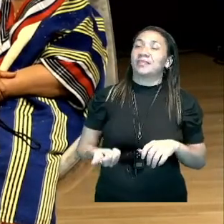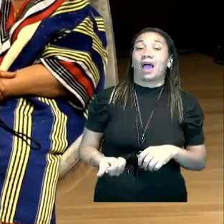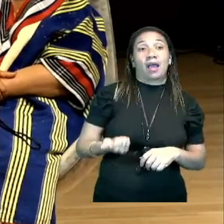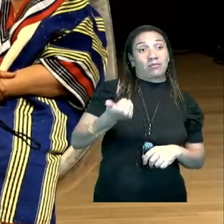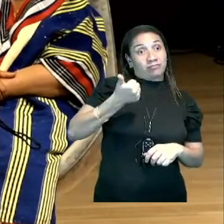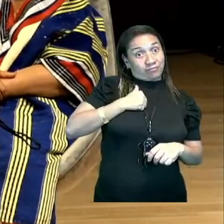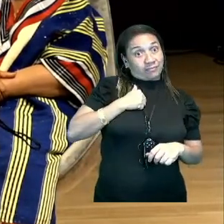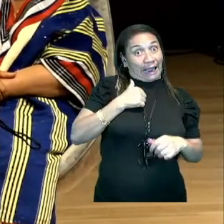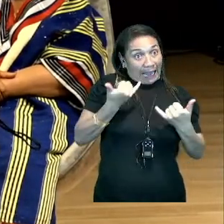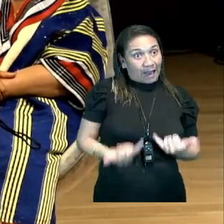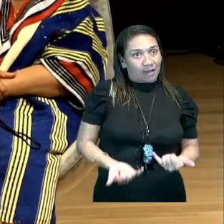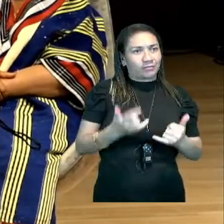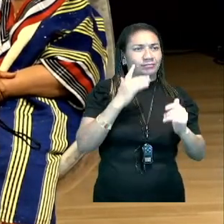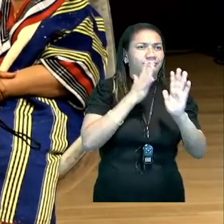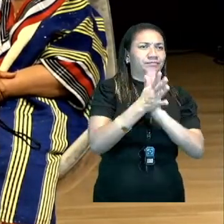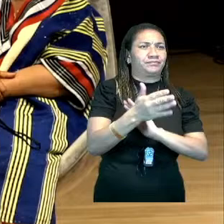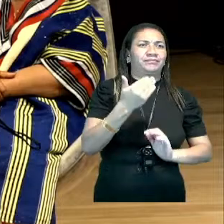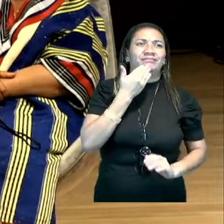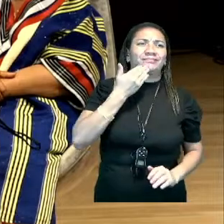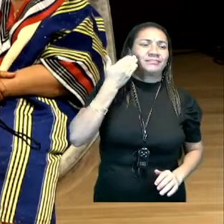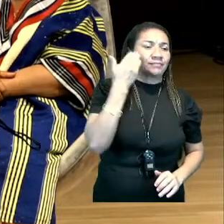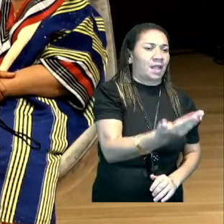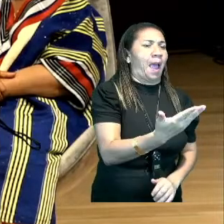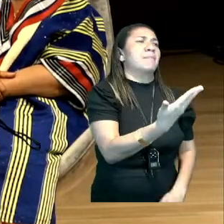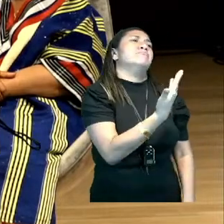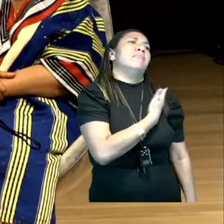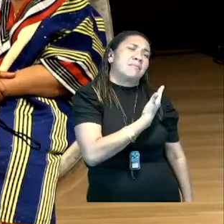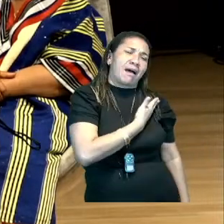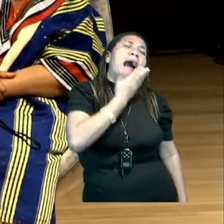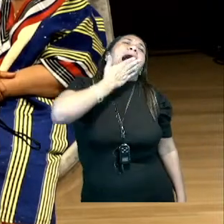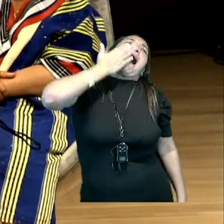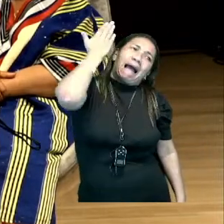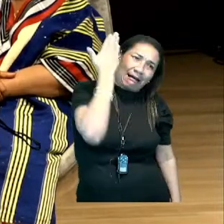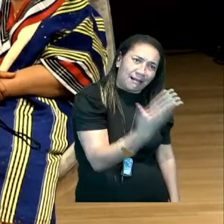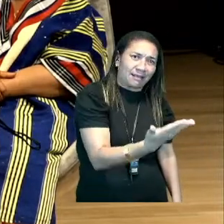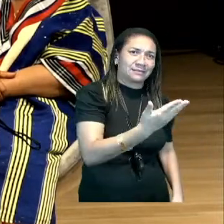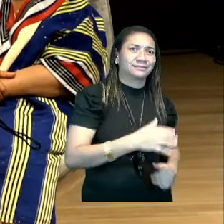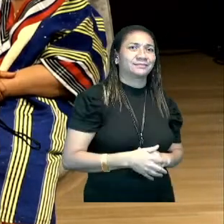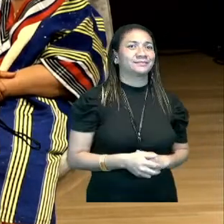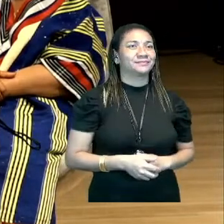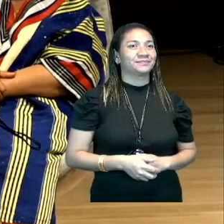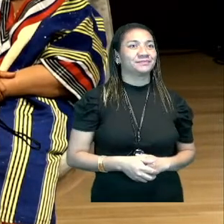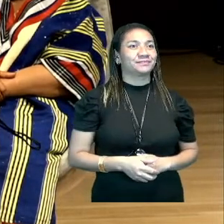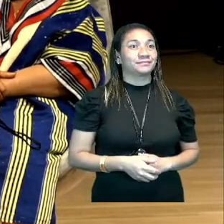building. And I take advantage of this opportunity to thank my mother, who says,